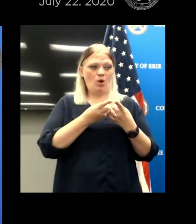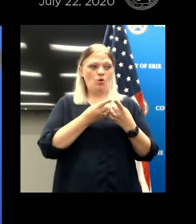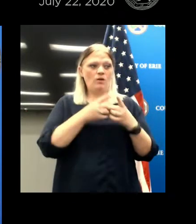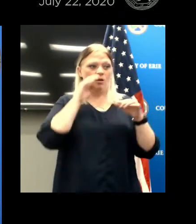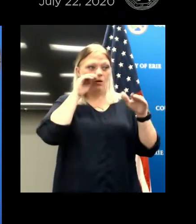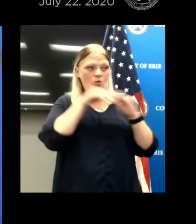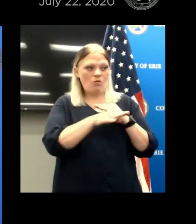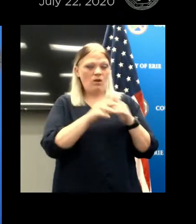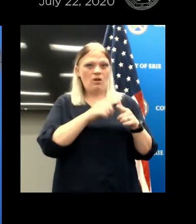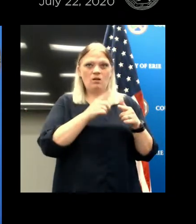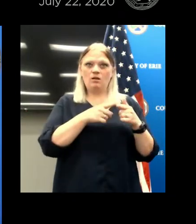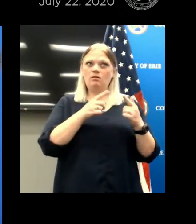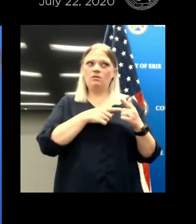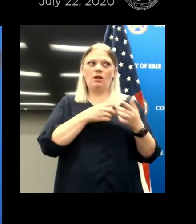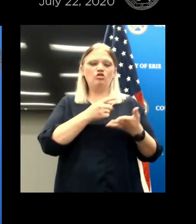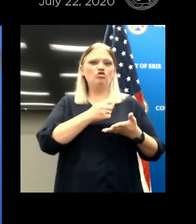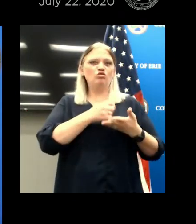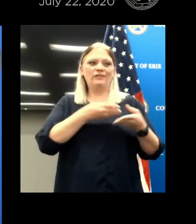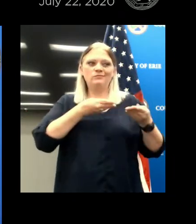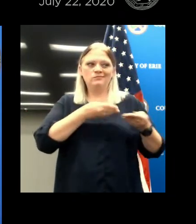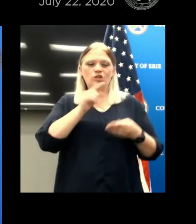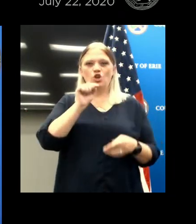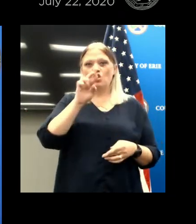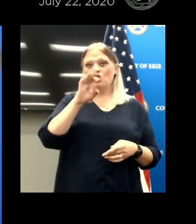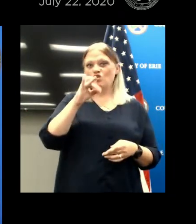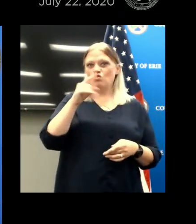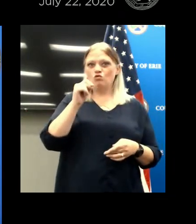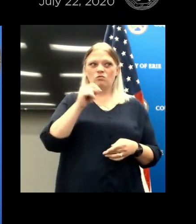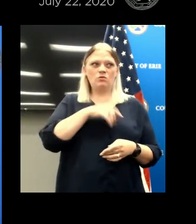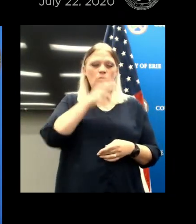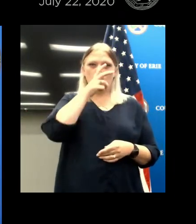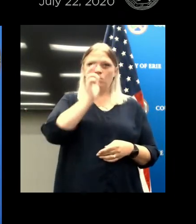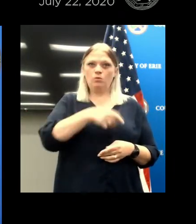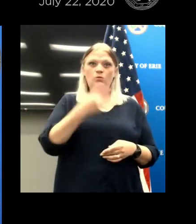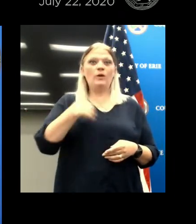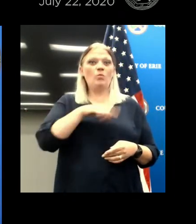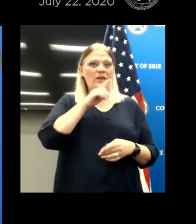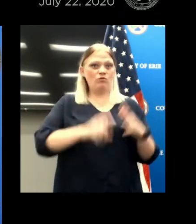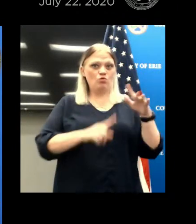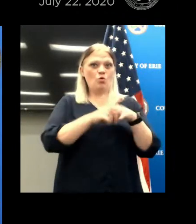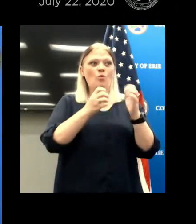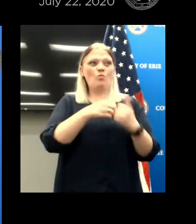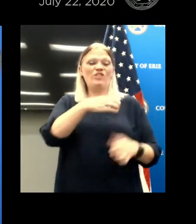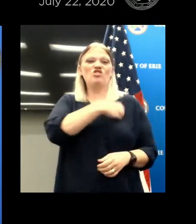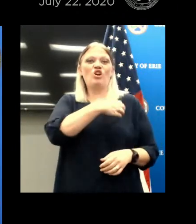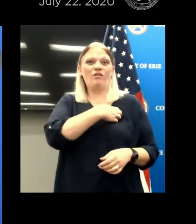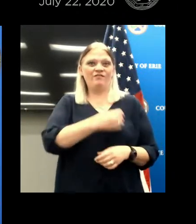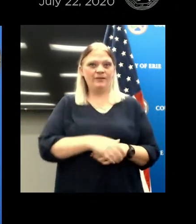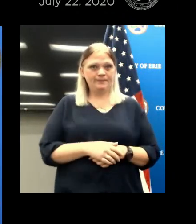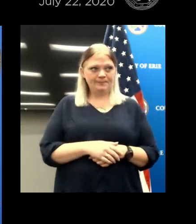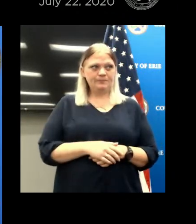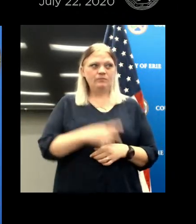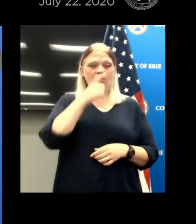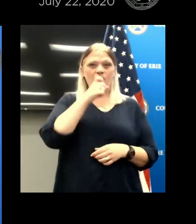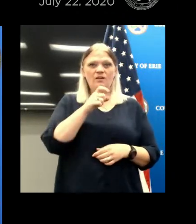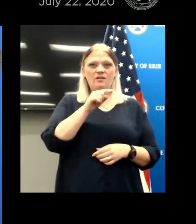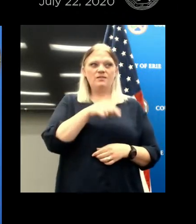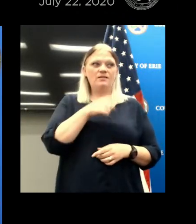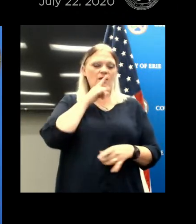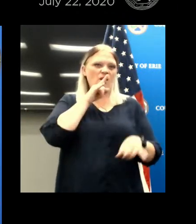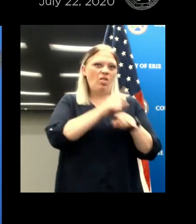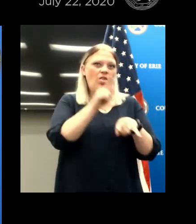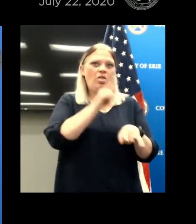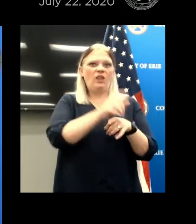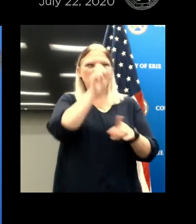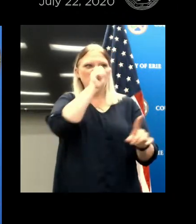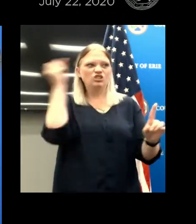poorly, such that we've had to also show up with sheriff's deputies because they've been harassed. They've